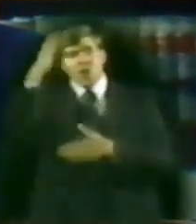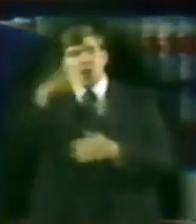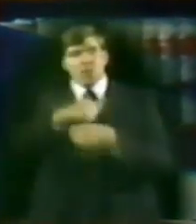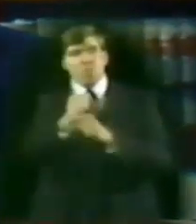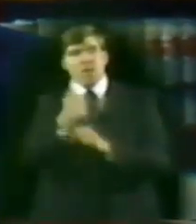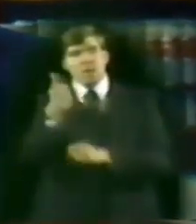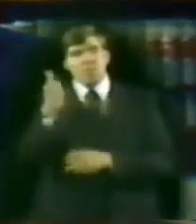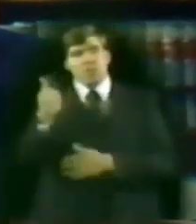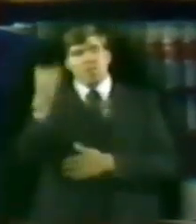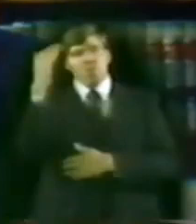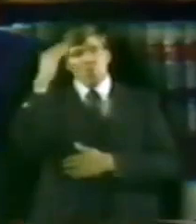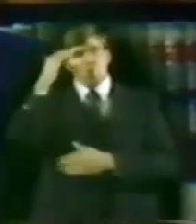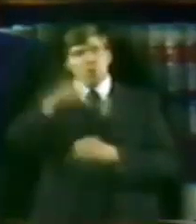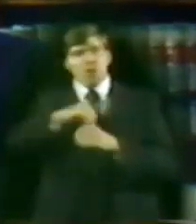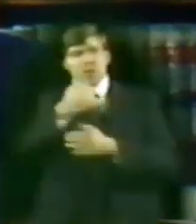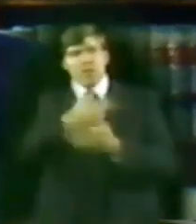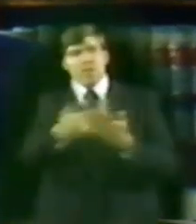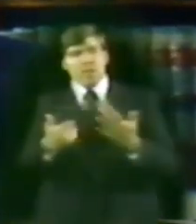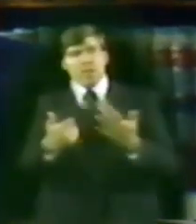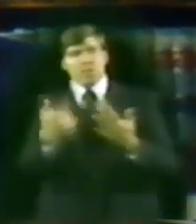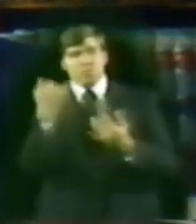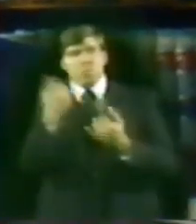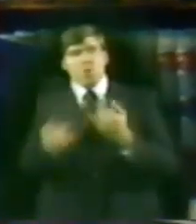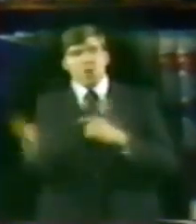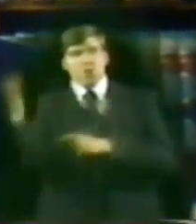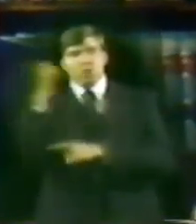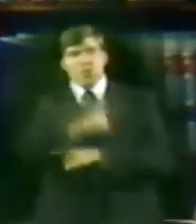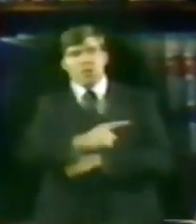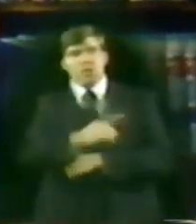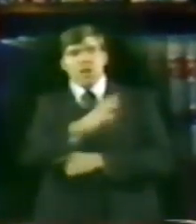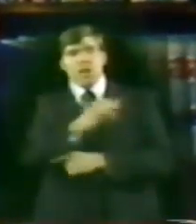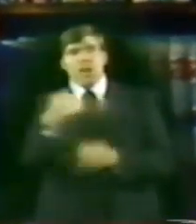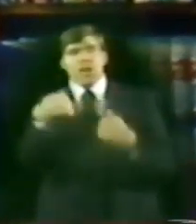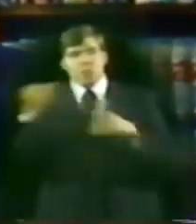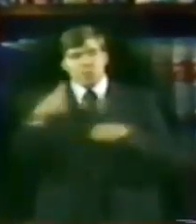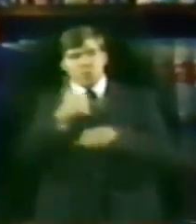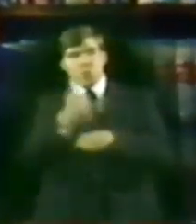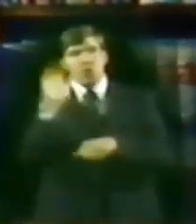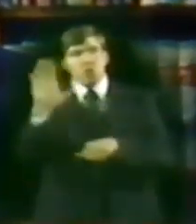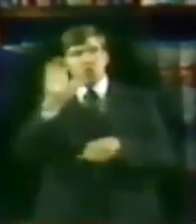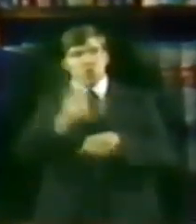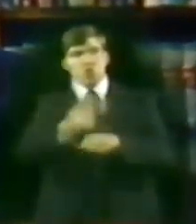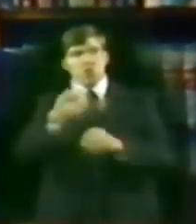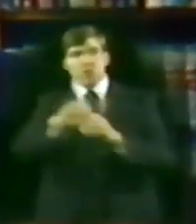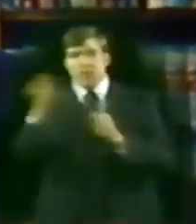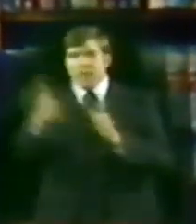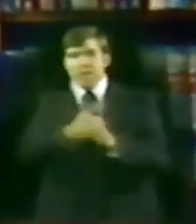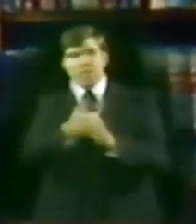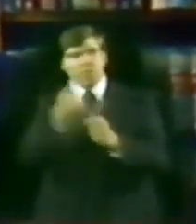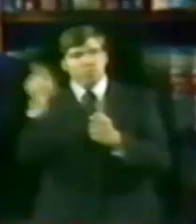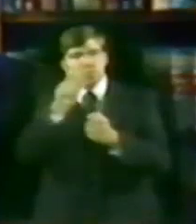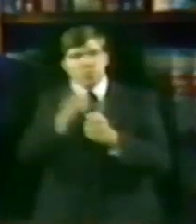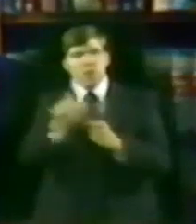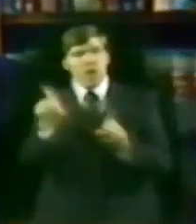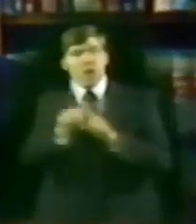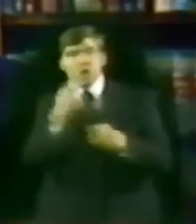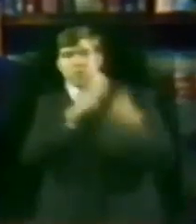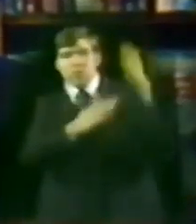known to mortal men in these modern times and has restored his church in detail as it was anciently.